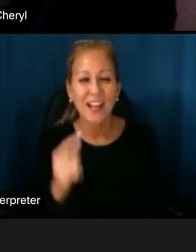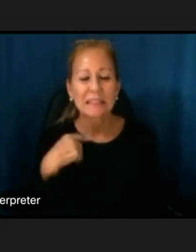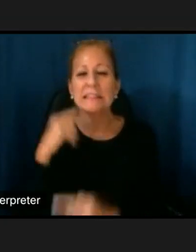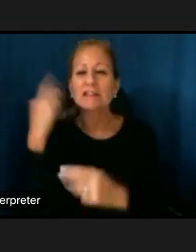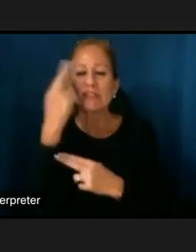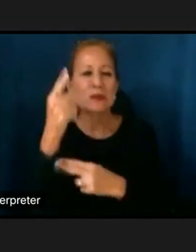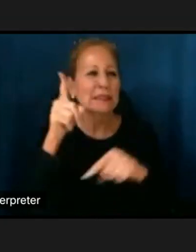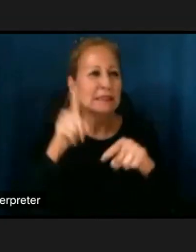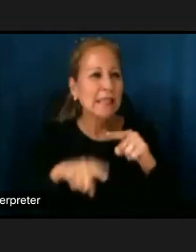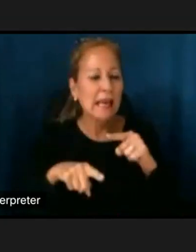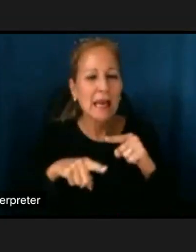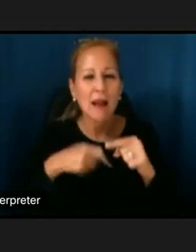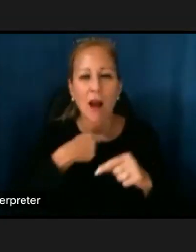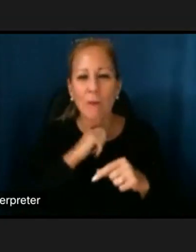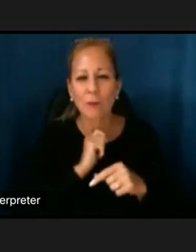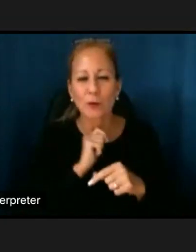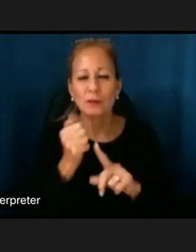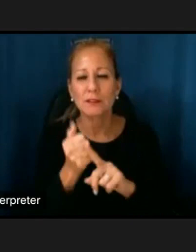yourself.